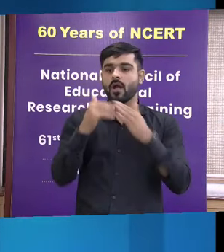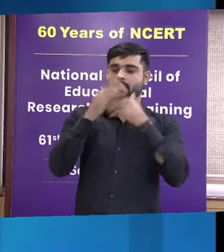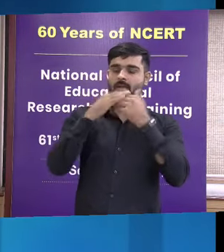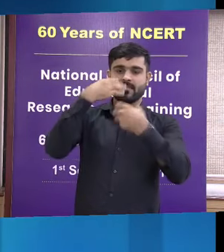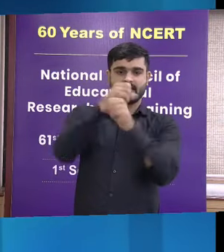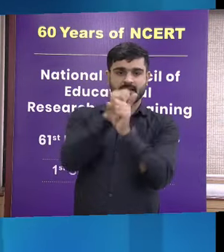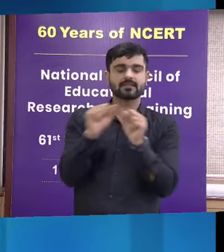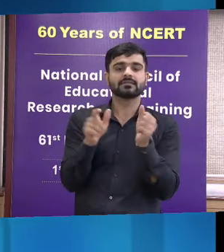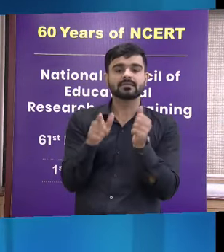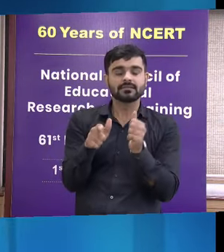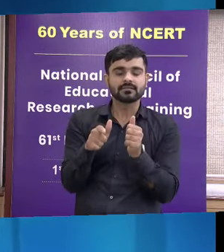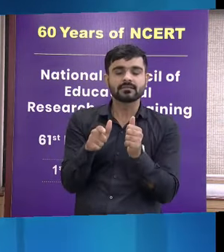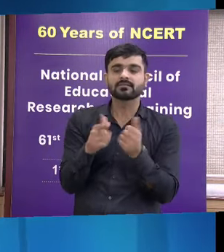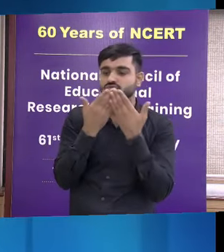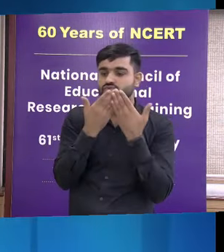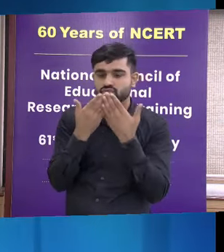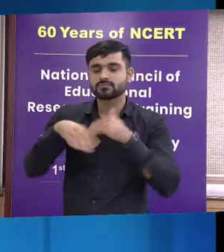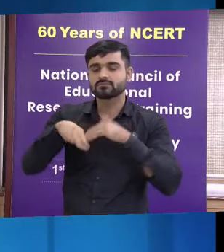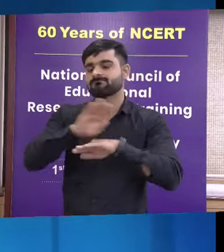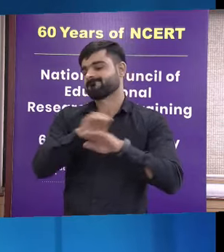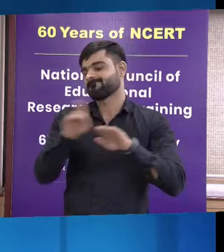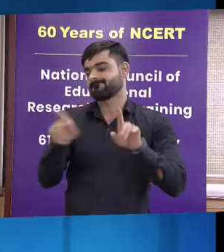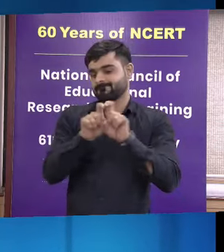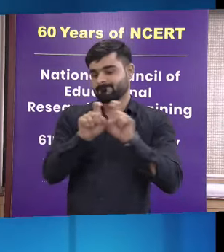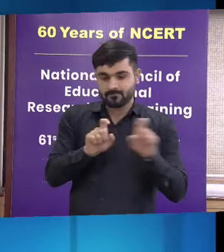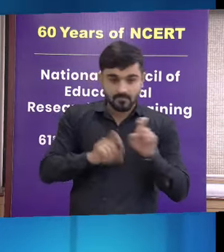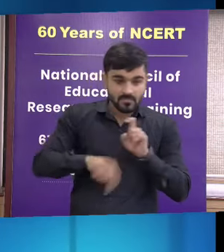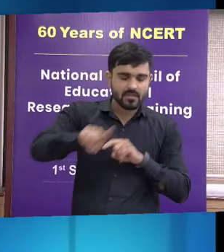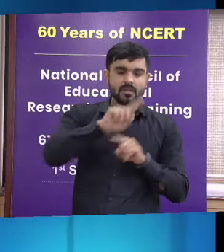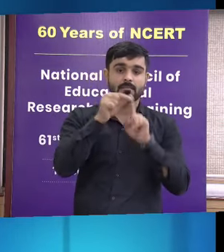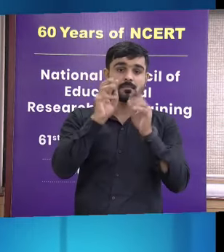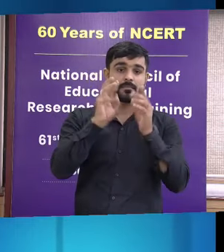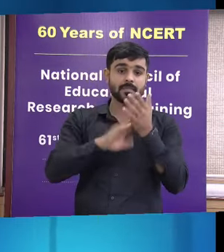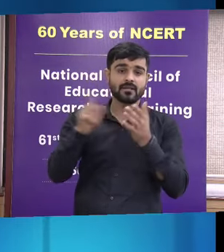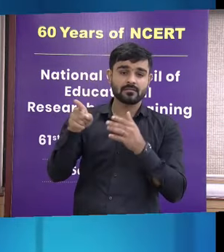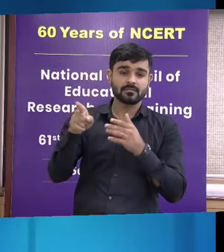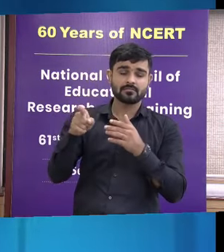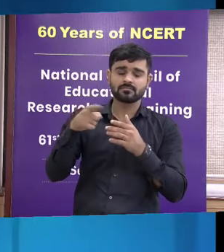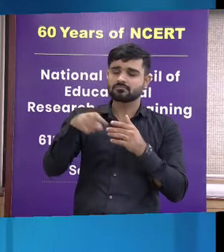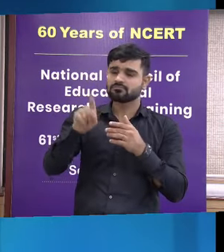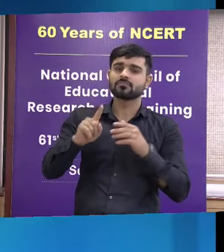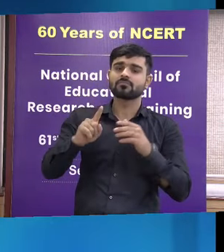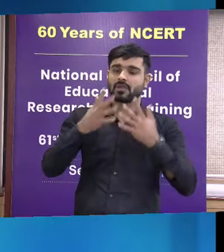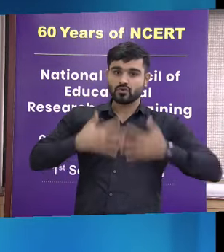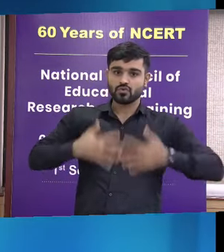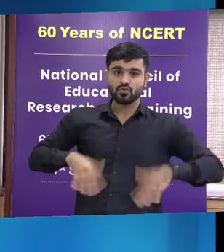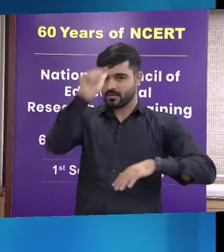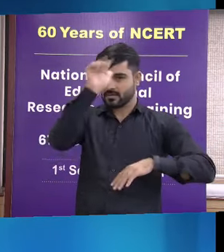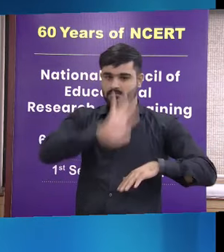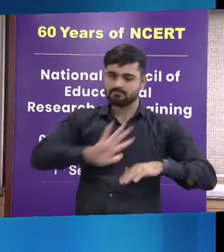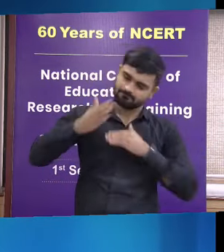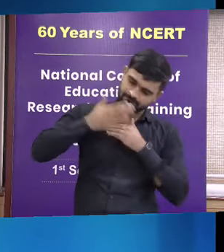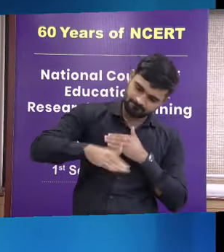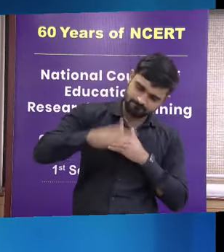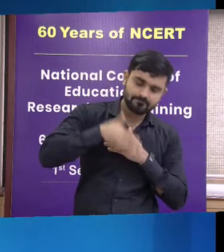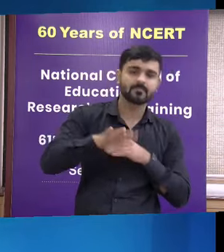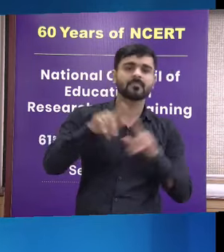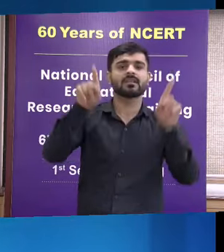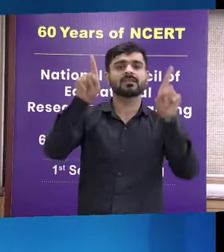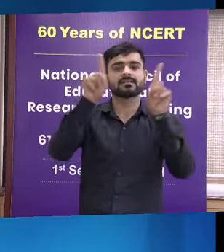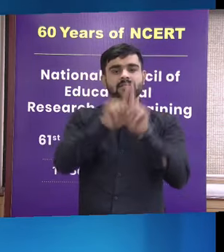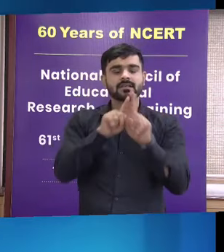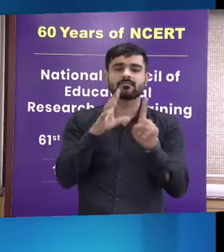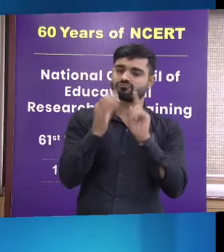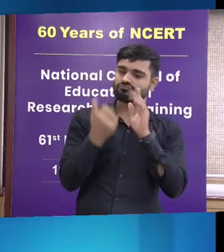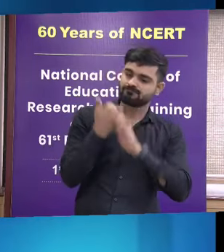system of the student to clean, so that Prime Minister's vision on Swasthya Bharat can continue and sustainably